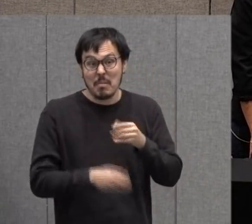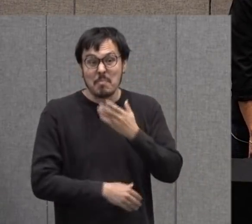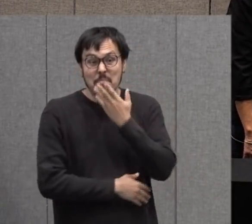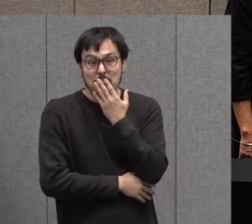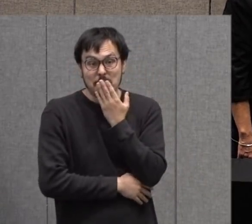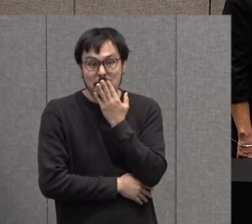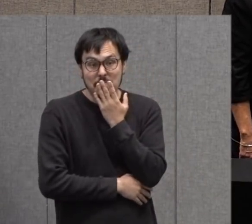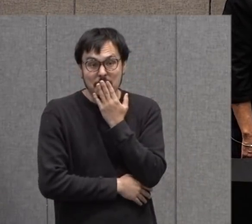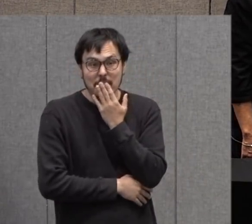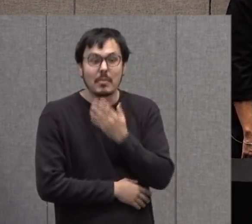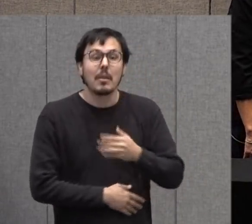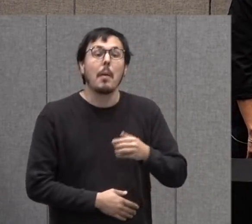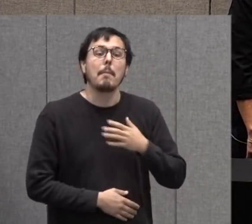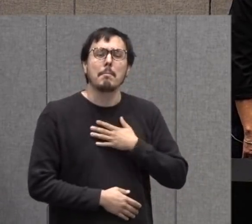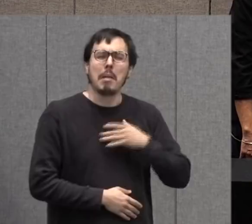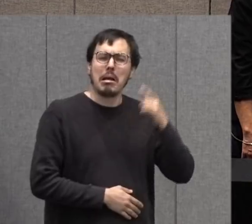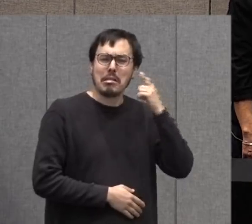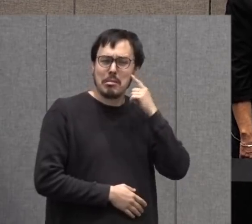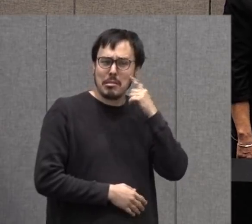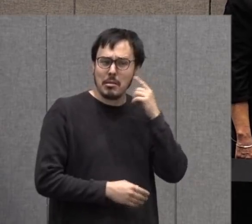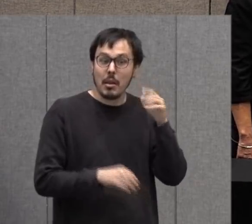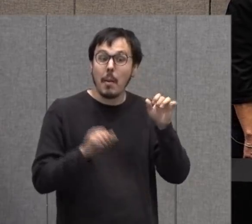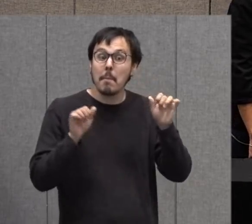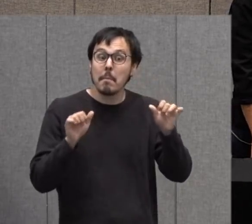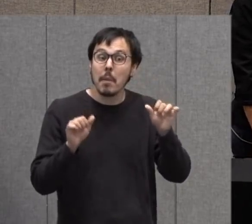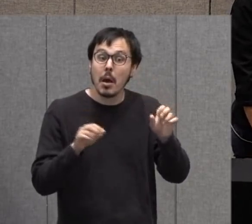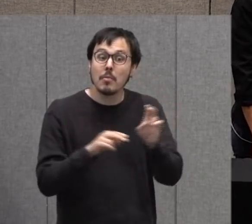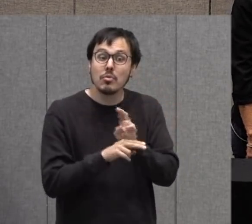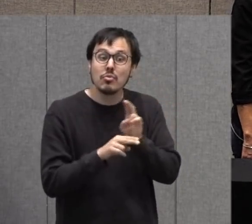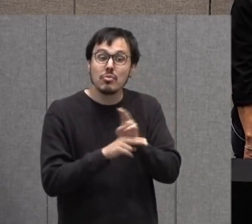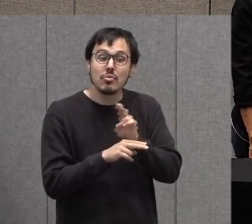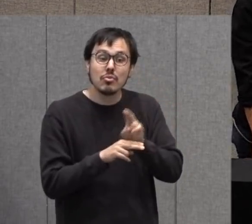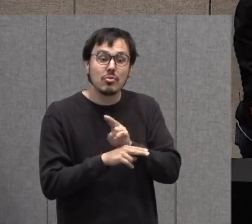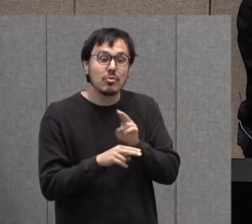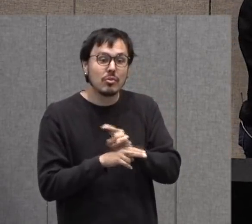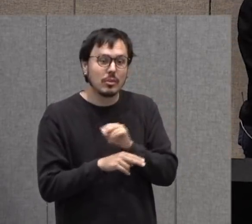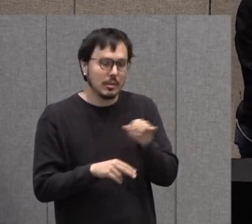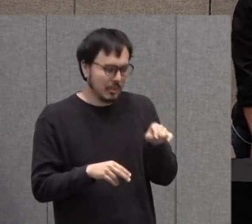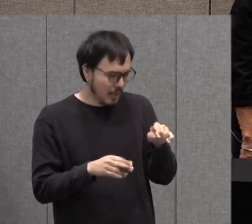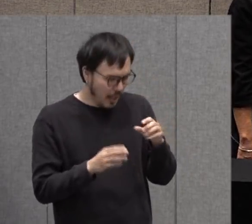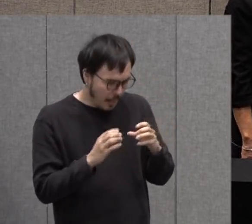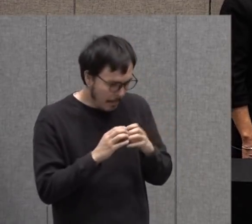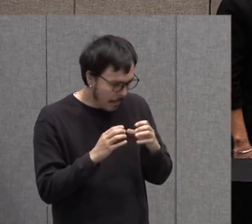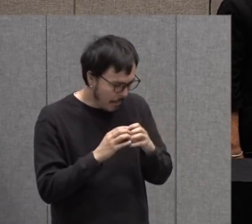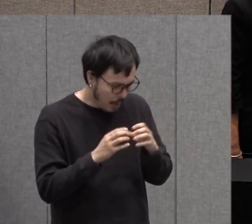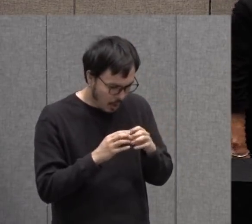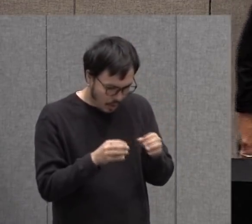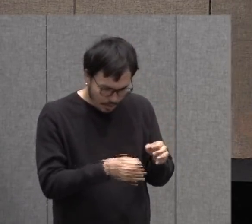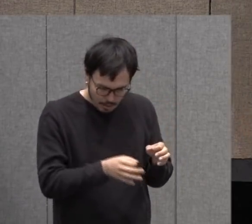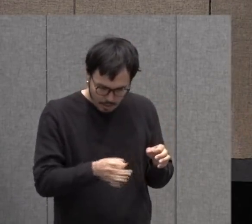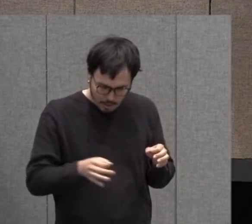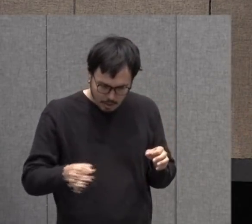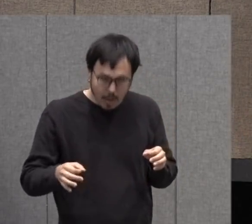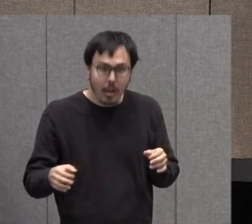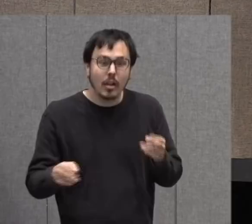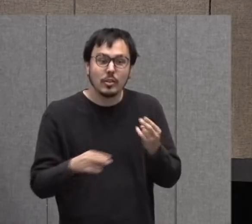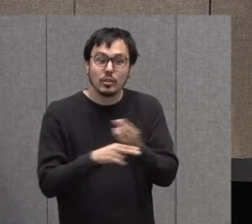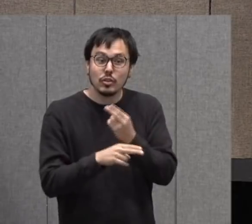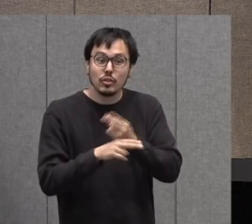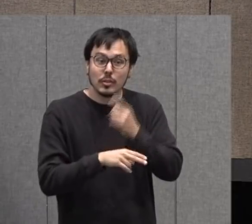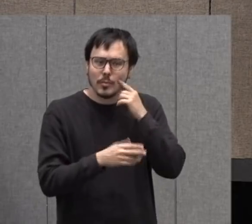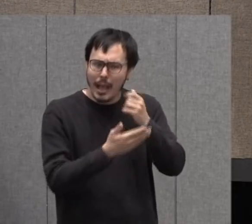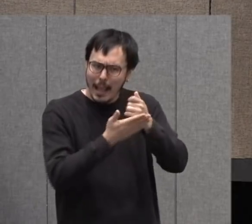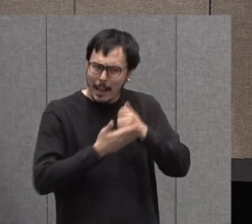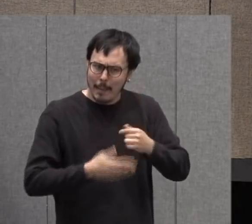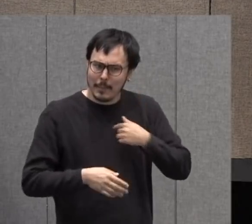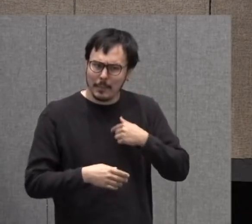here. You know what I think? I wondered if I might be able to use some of these little cotton balls to help me. Do you think I could use these little cotton balls?